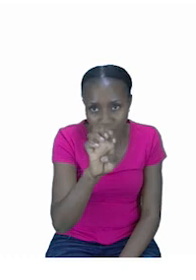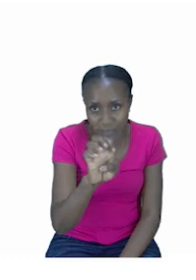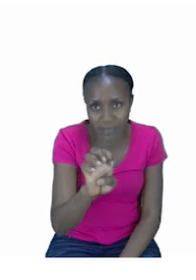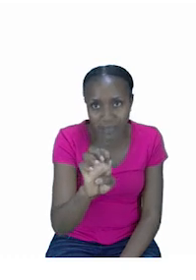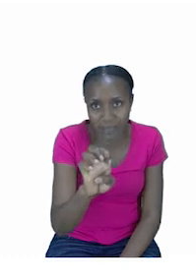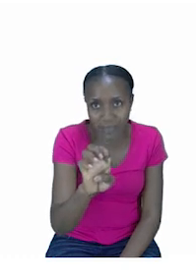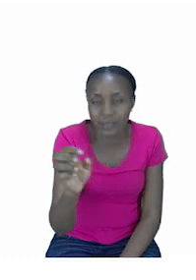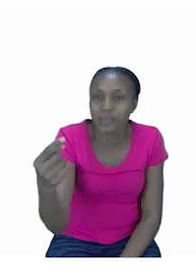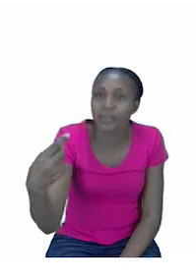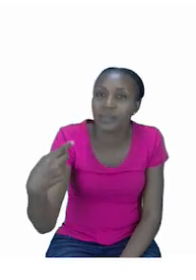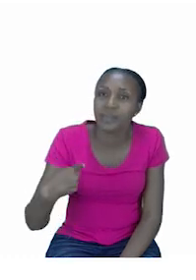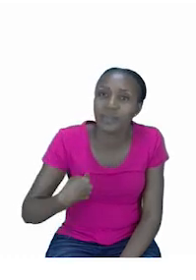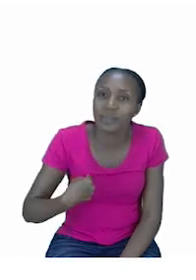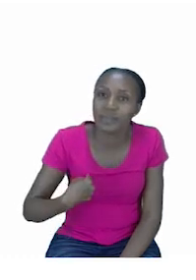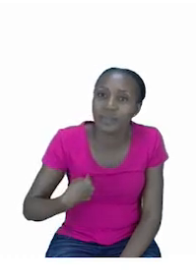E.